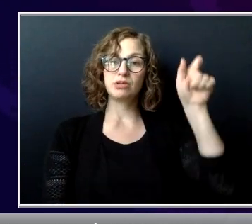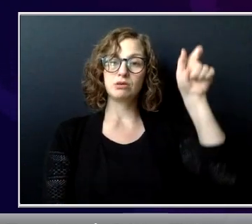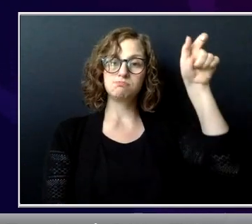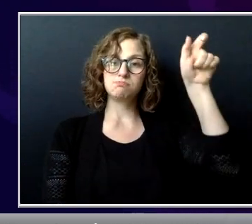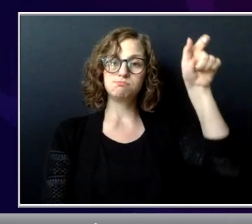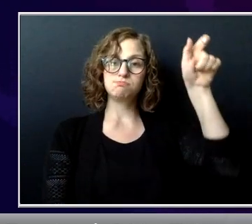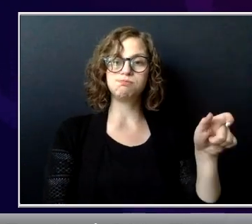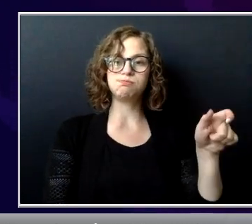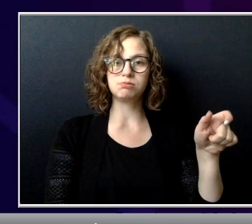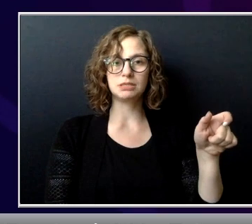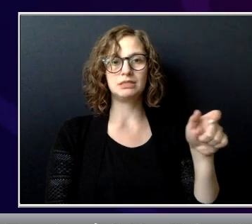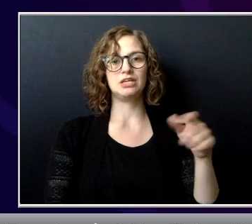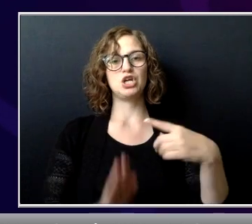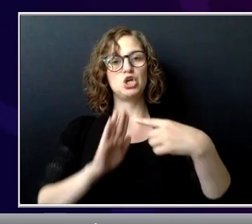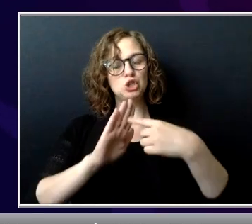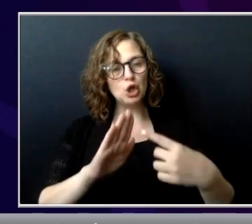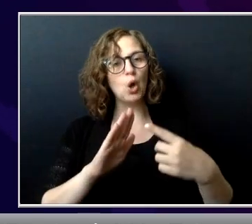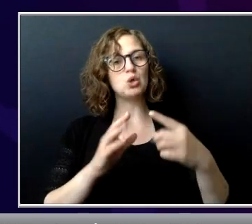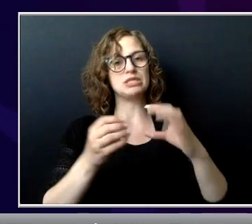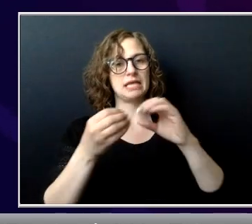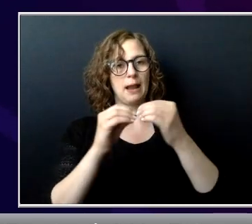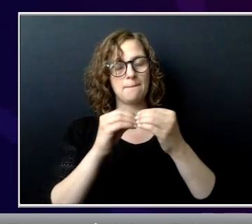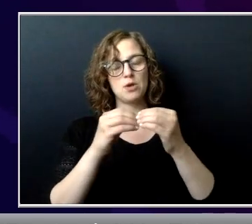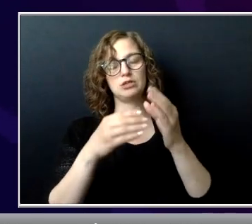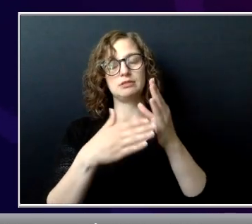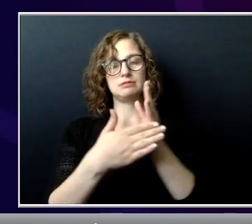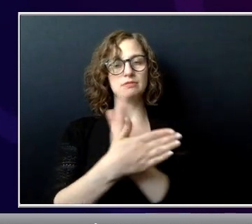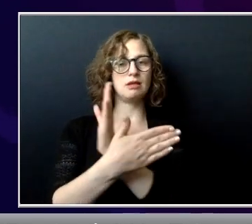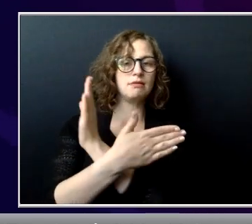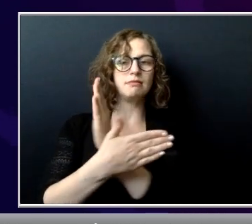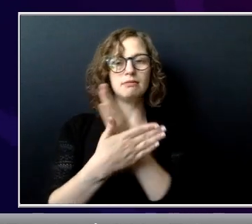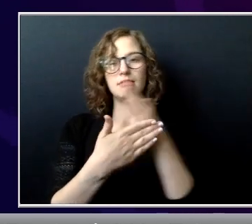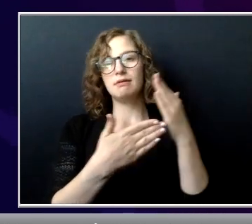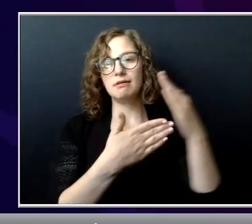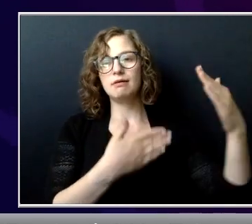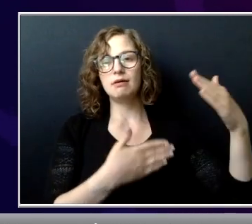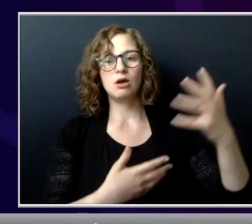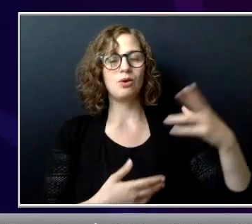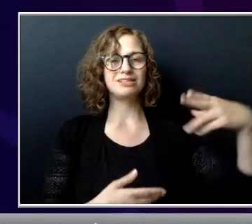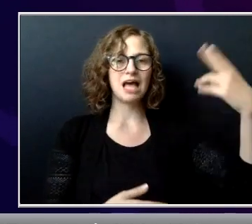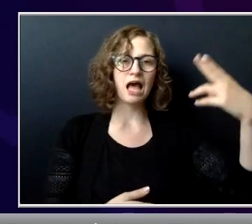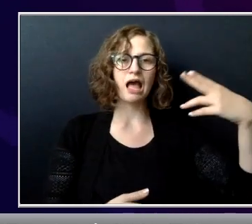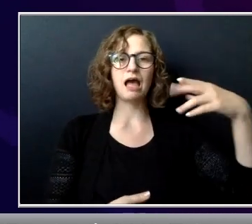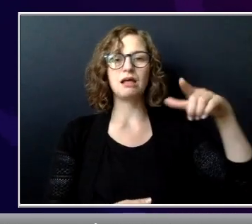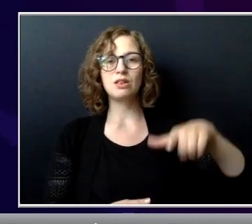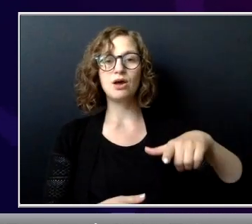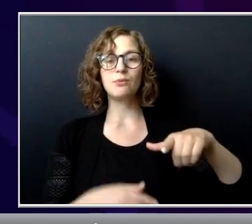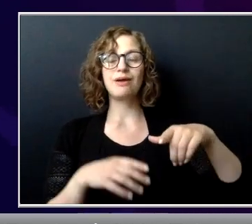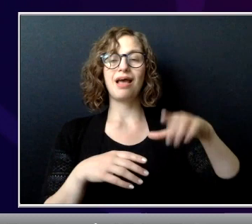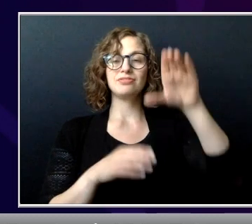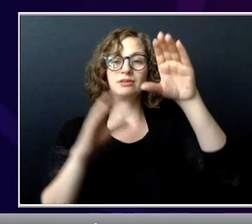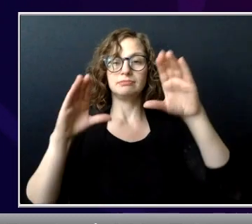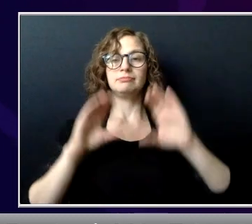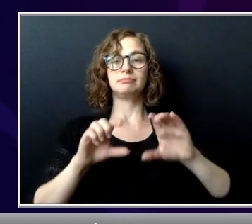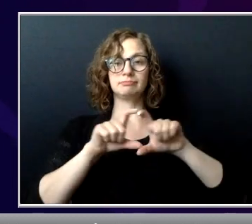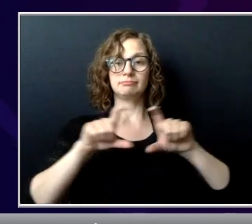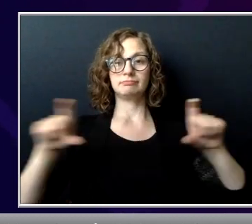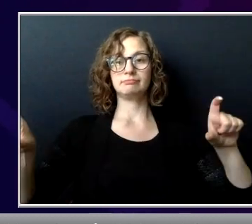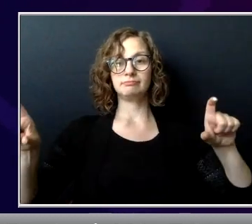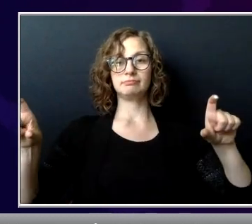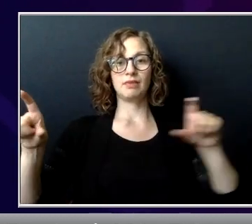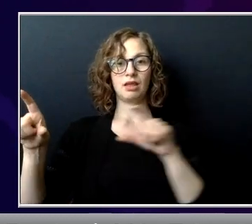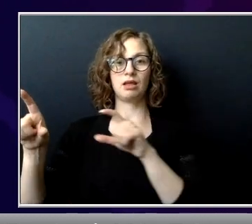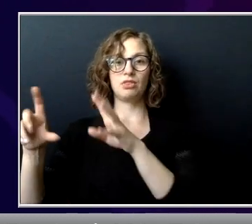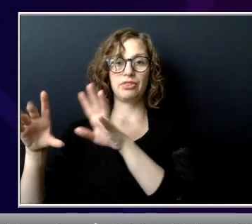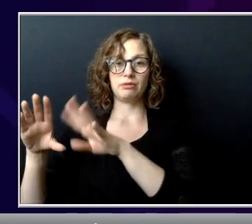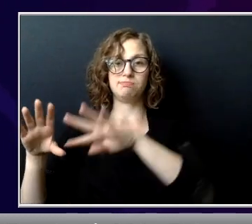distribution of the high and low blood sugars. The longer graph in the middle, that is sort of a daily calendar